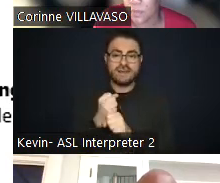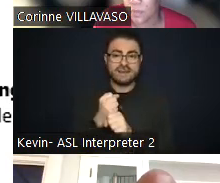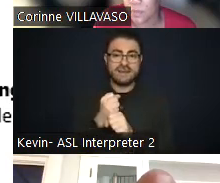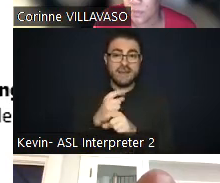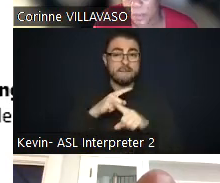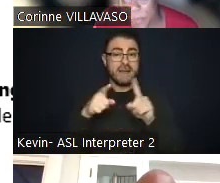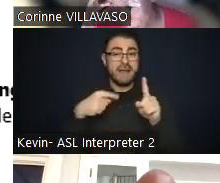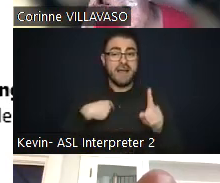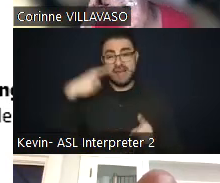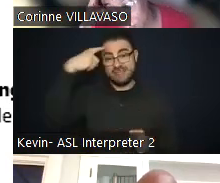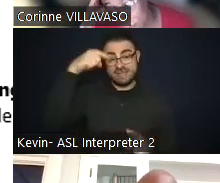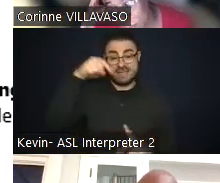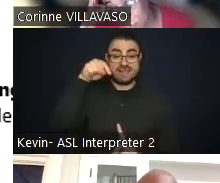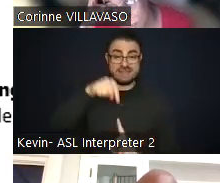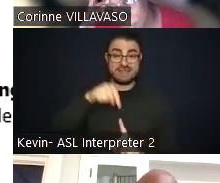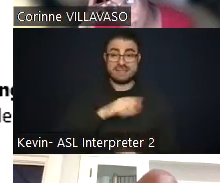is